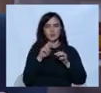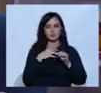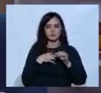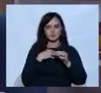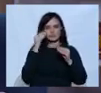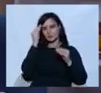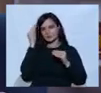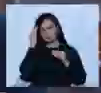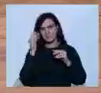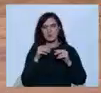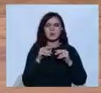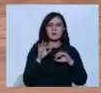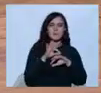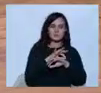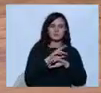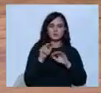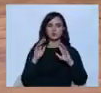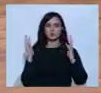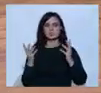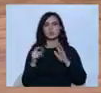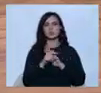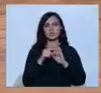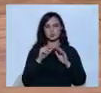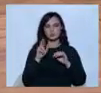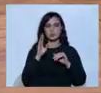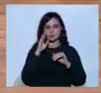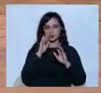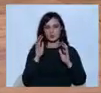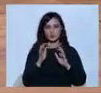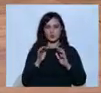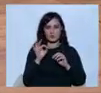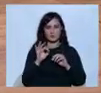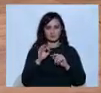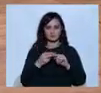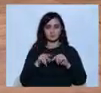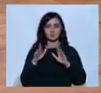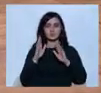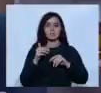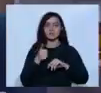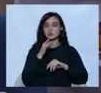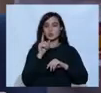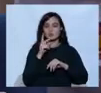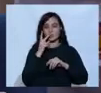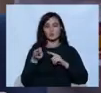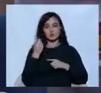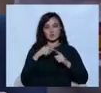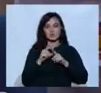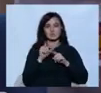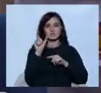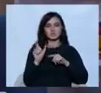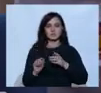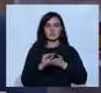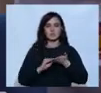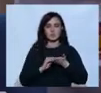so many more incredible themes to explore in The Merchant of Venice, but you'll have to do it yourself because we're almost out of